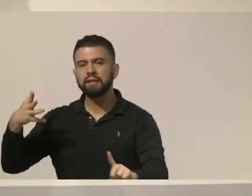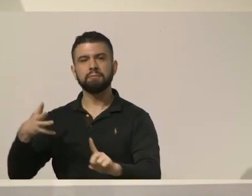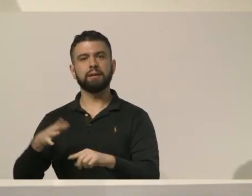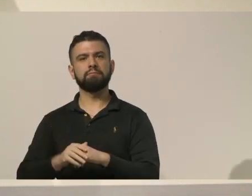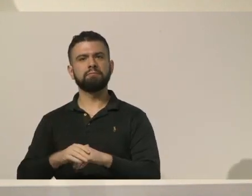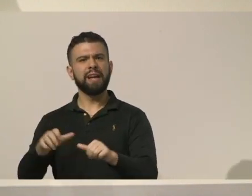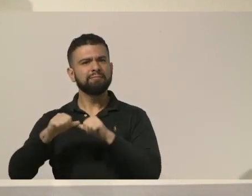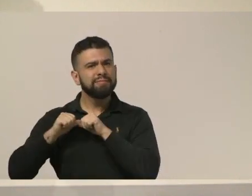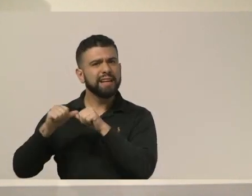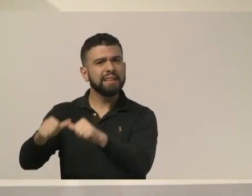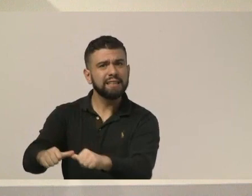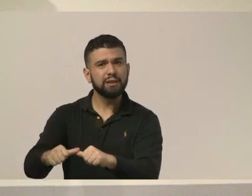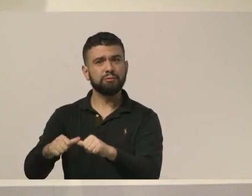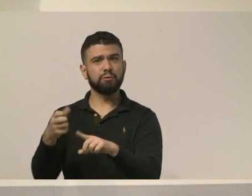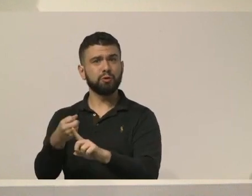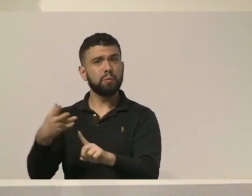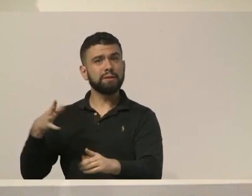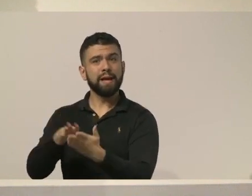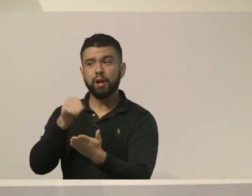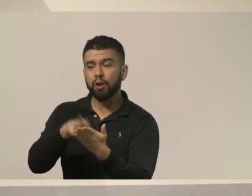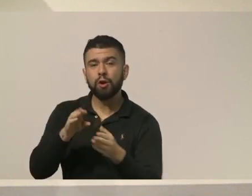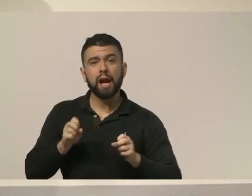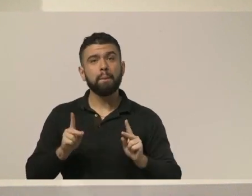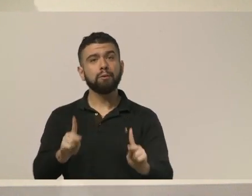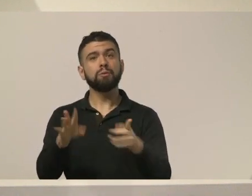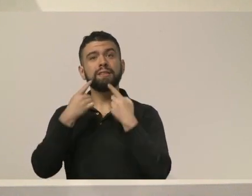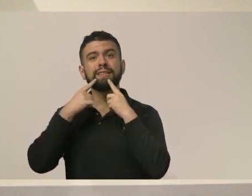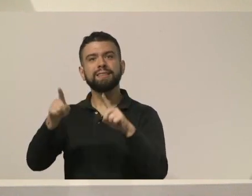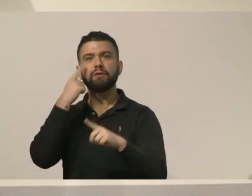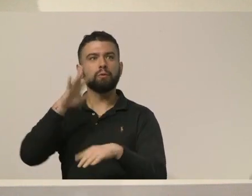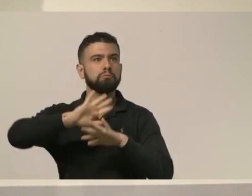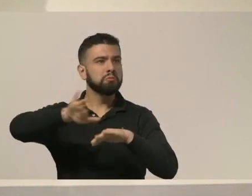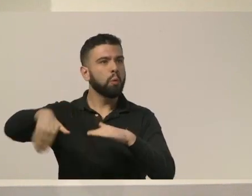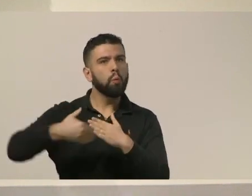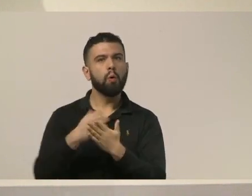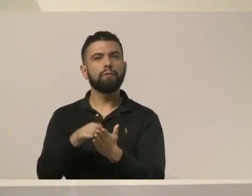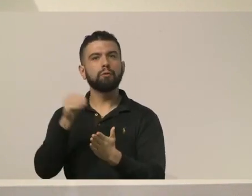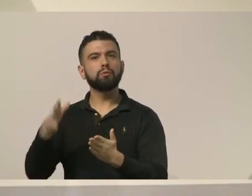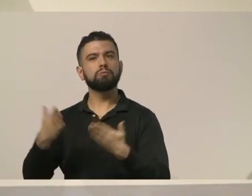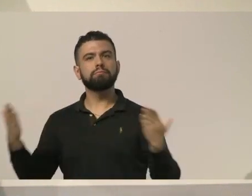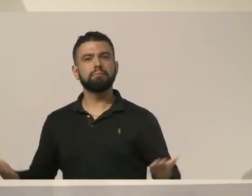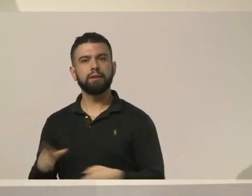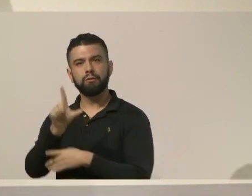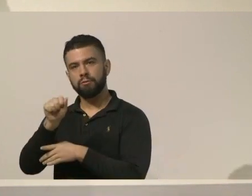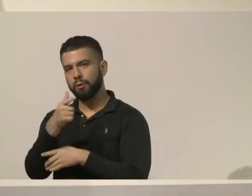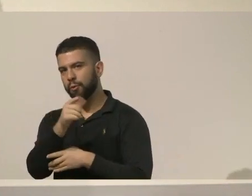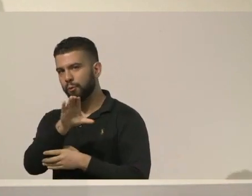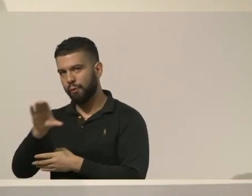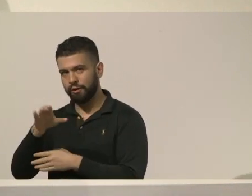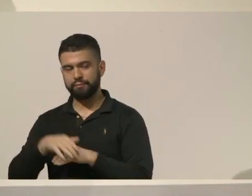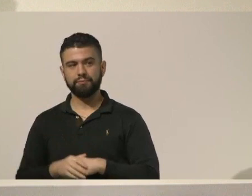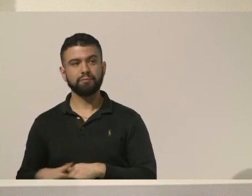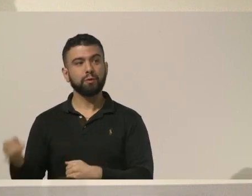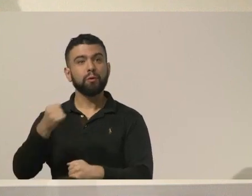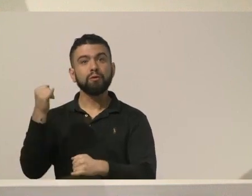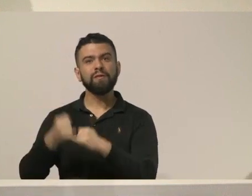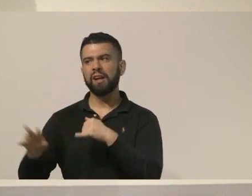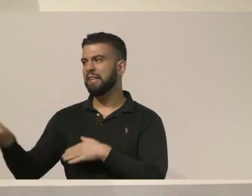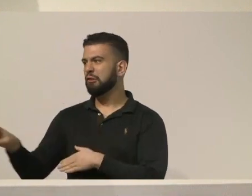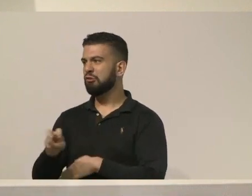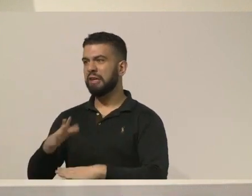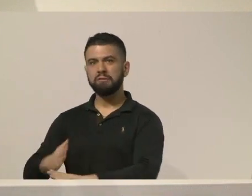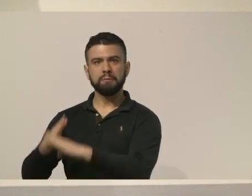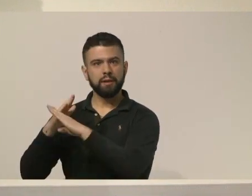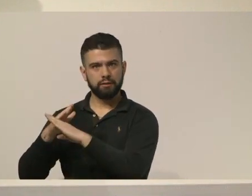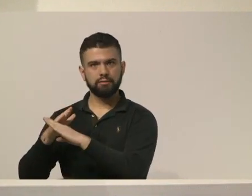extend learning opportunities and success for all students. Finally, addressing transfer barriers is also